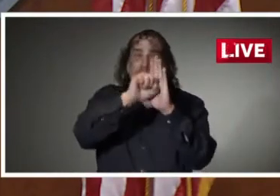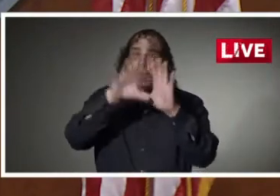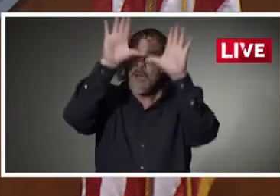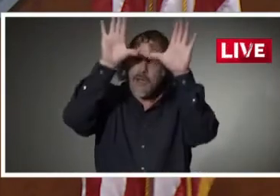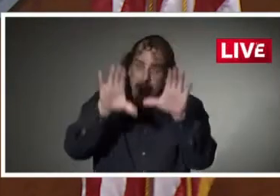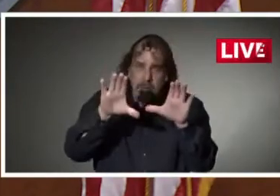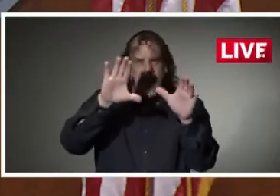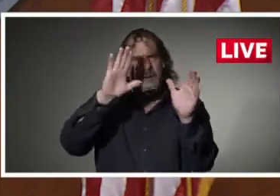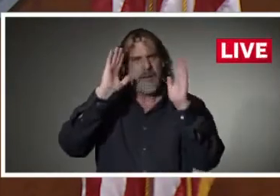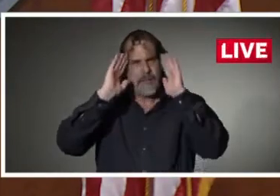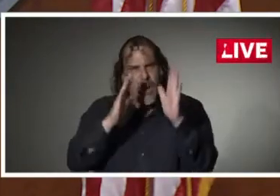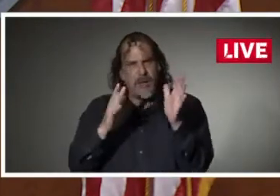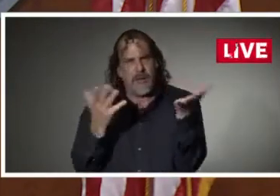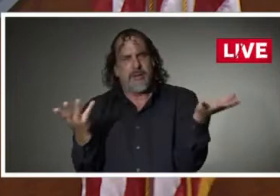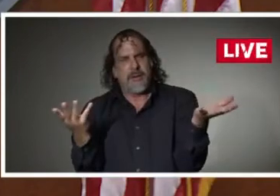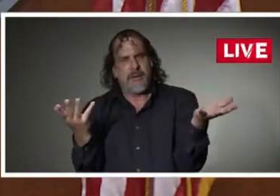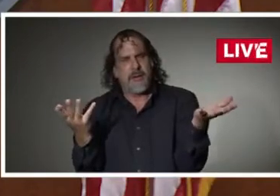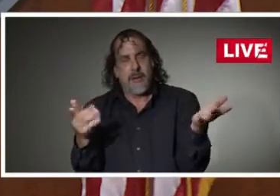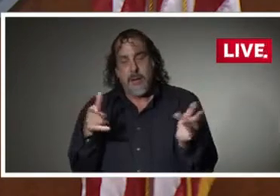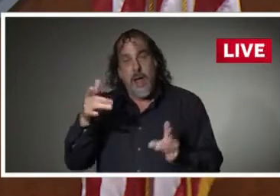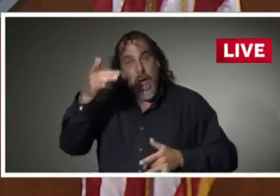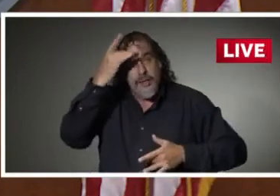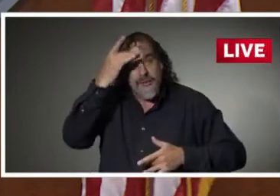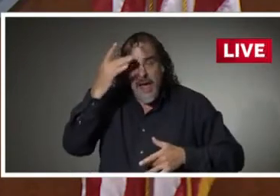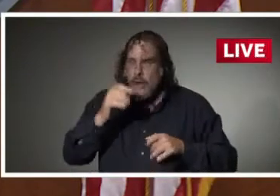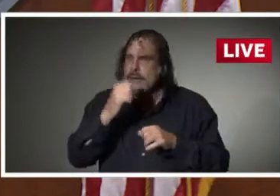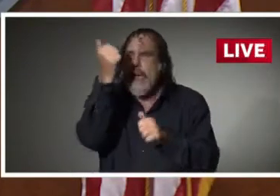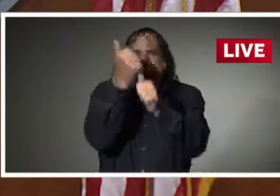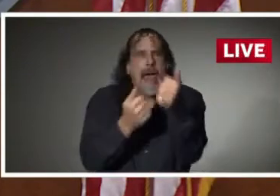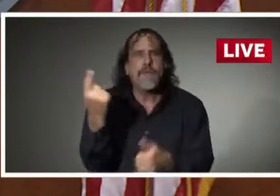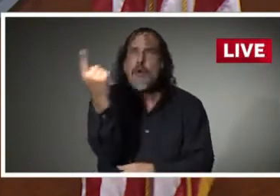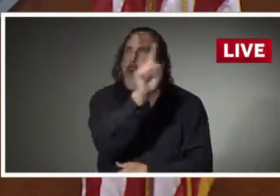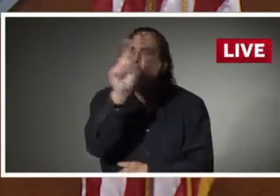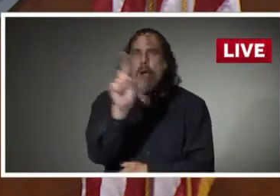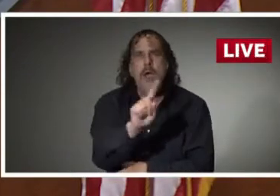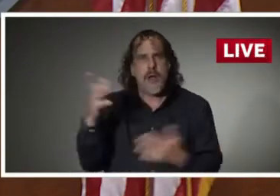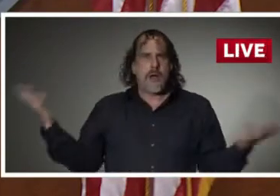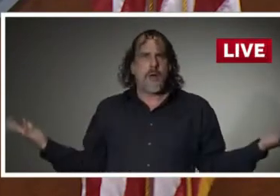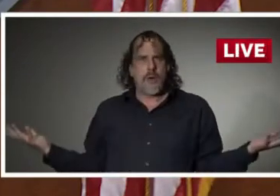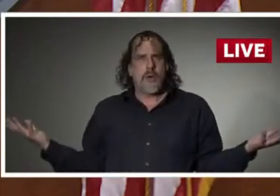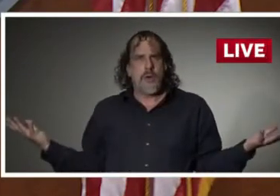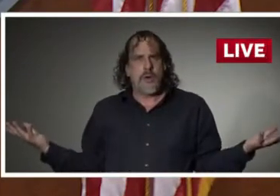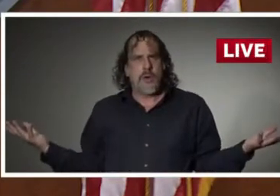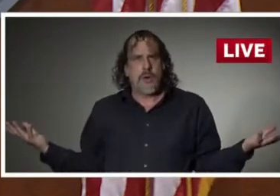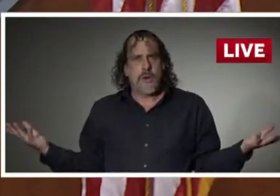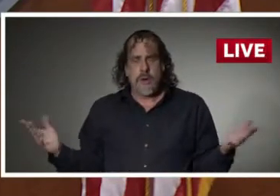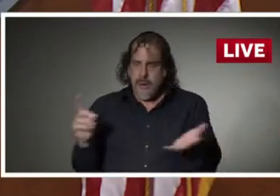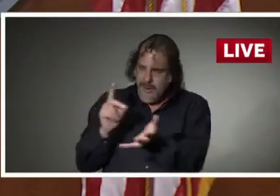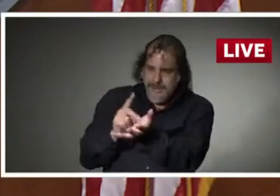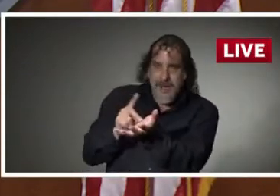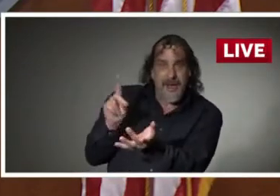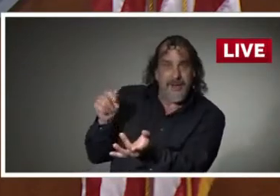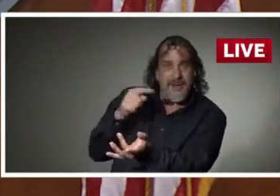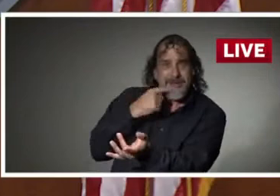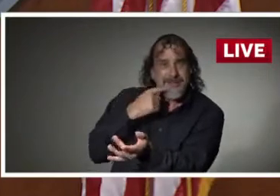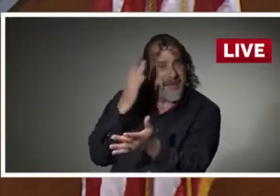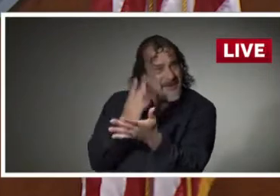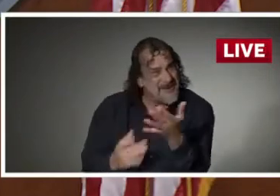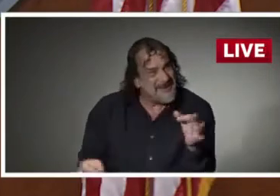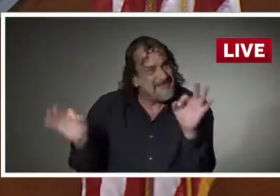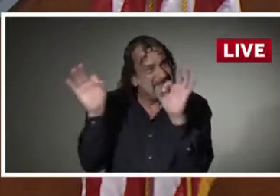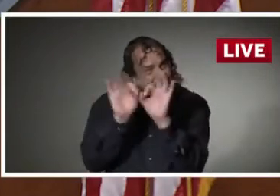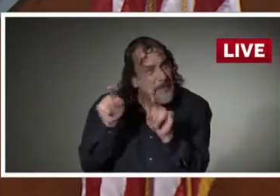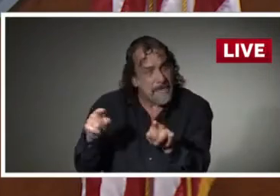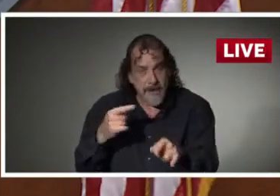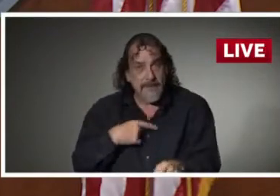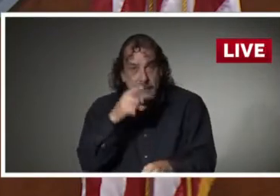pay attention. The virus is in your community. Dr. Dobbs said something earlier that I think is critically important. If you're out